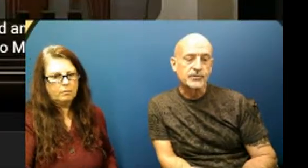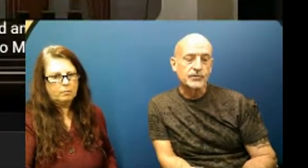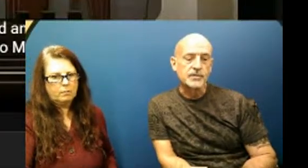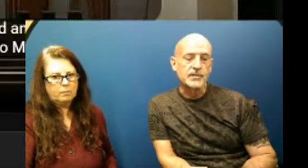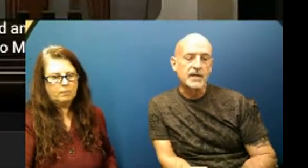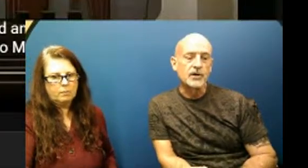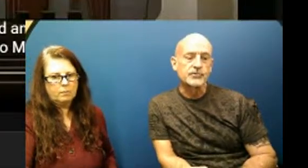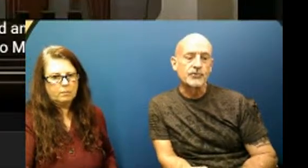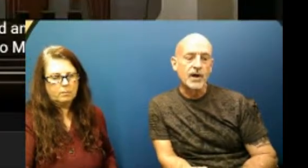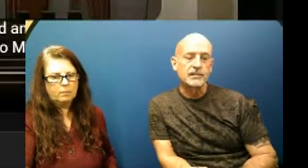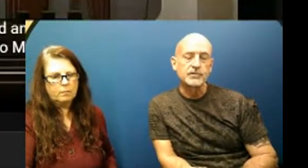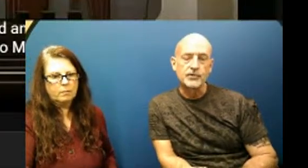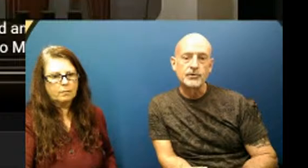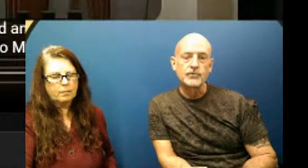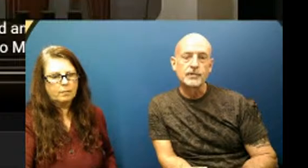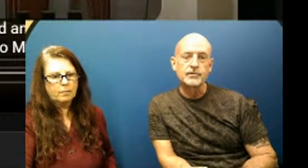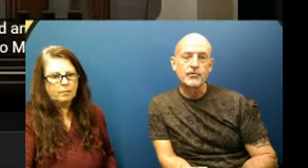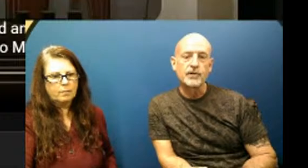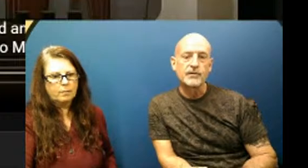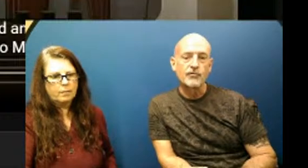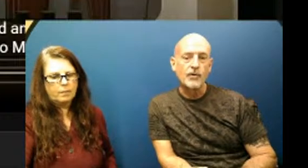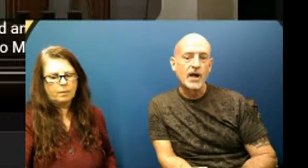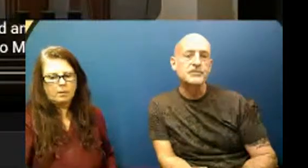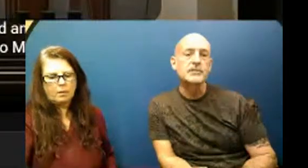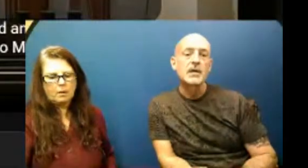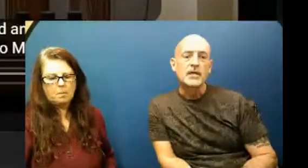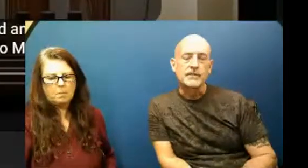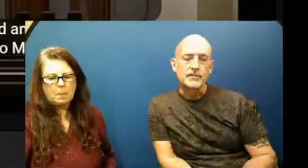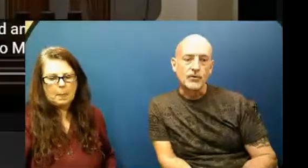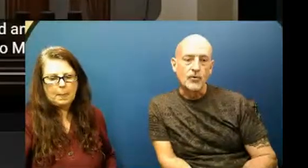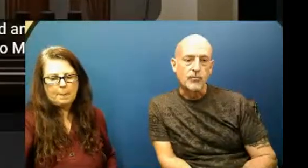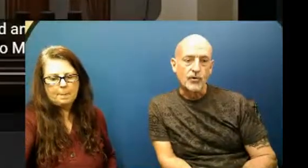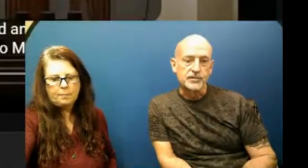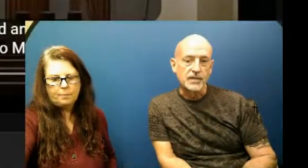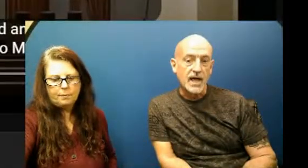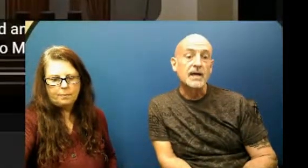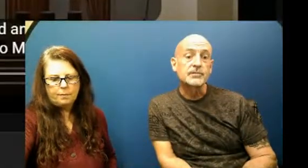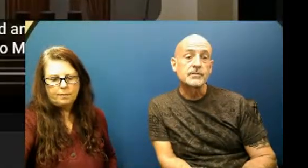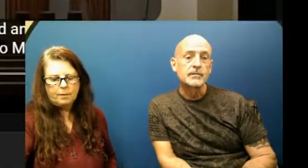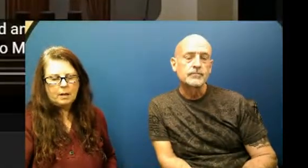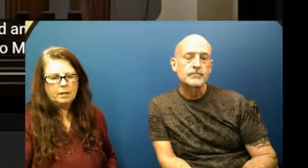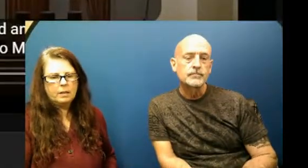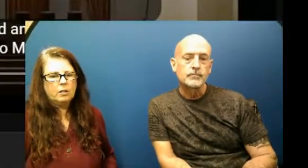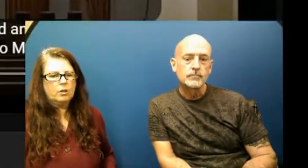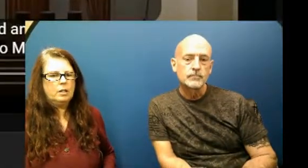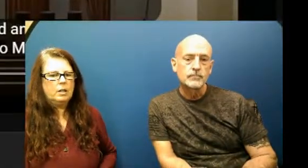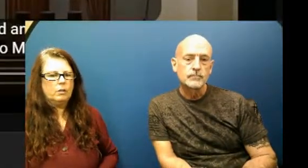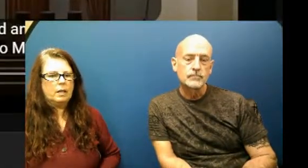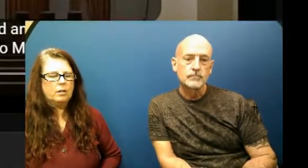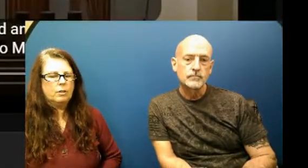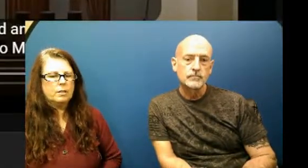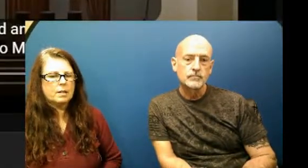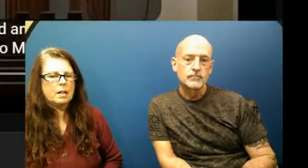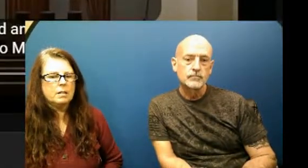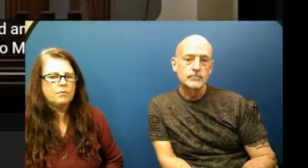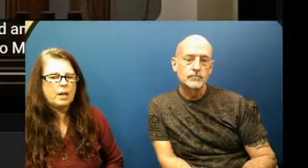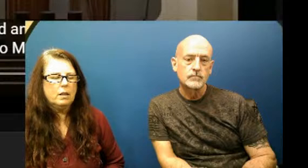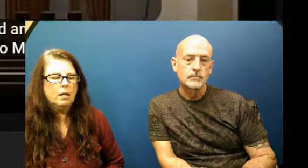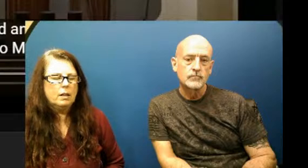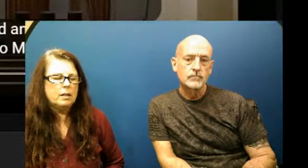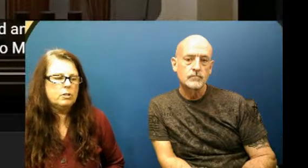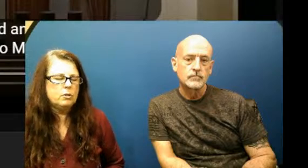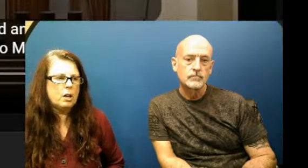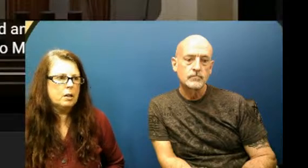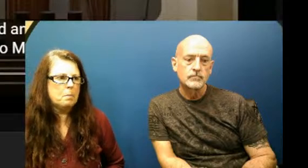foreign nationals, and that goes directly to the degree of rights that the corporation has. And I think you're going to hear later in this case,